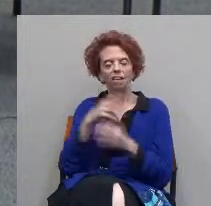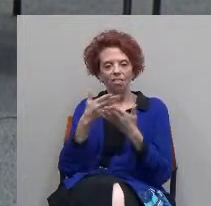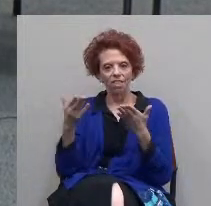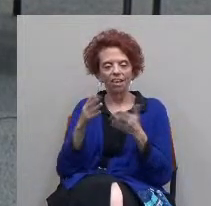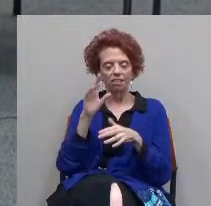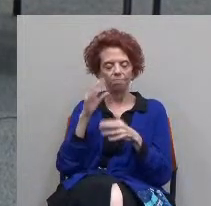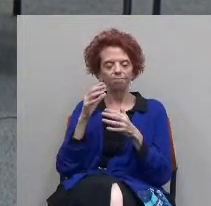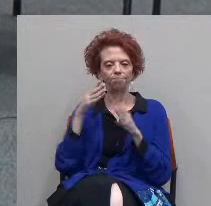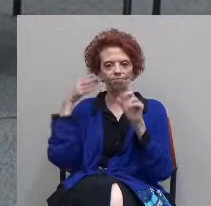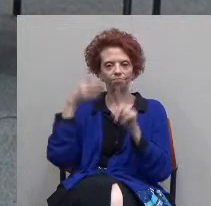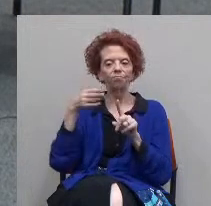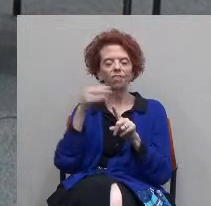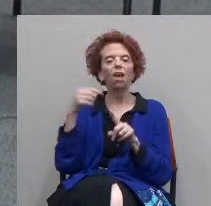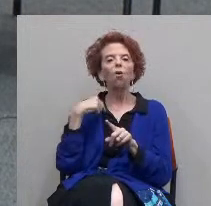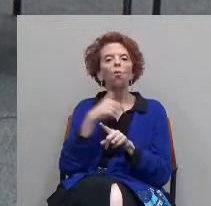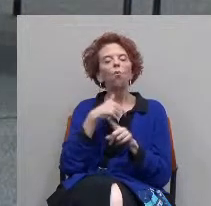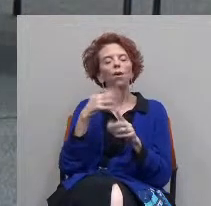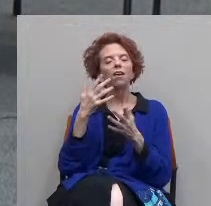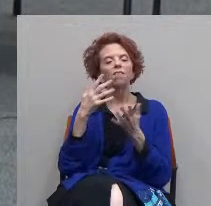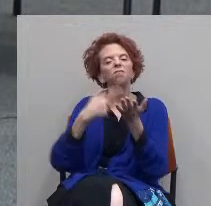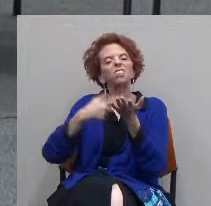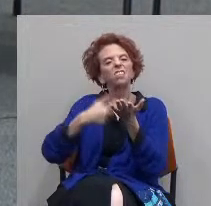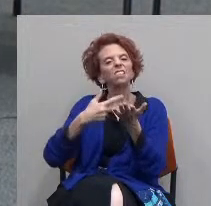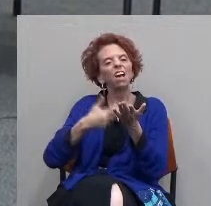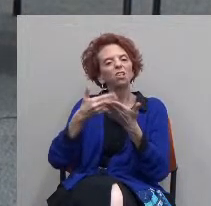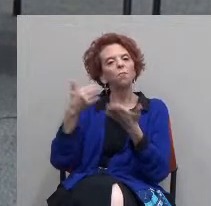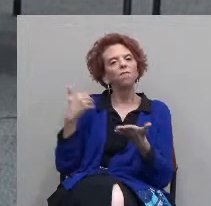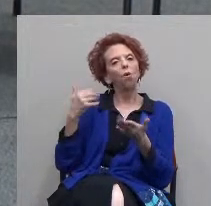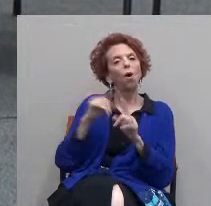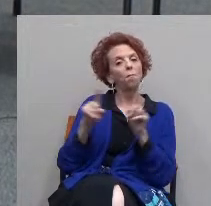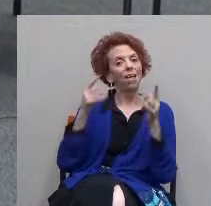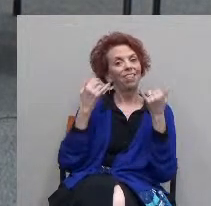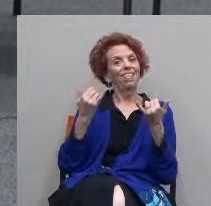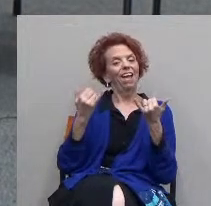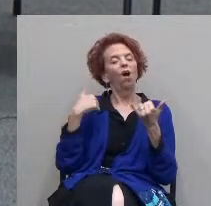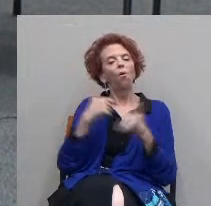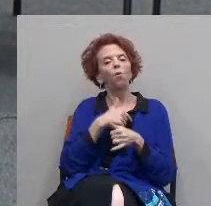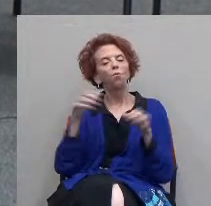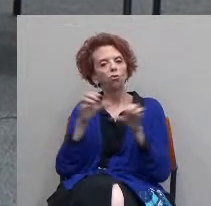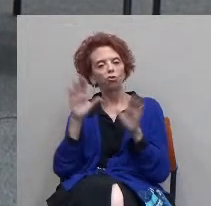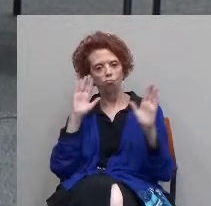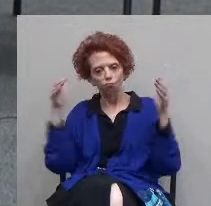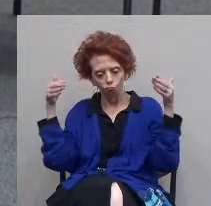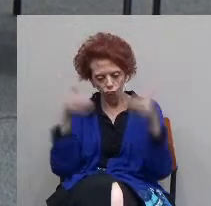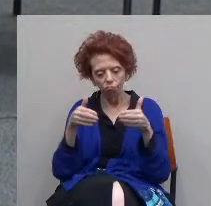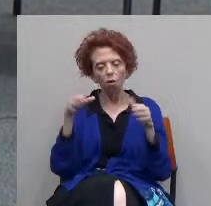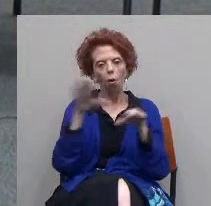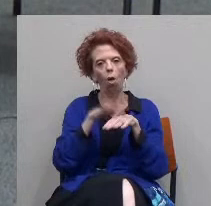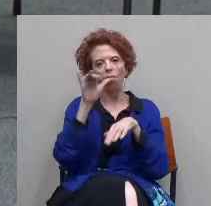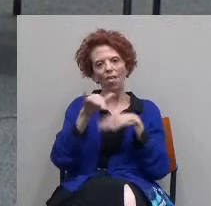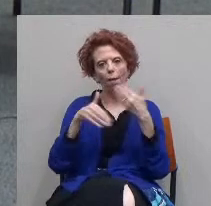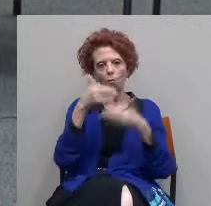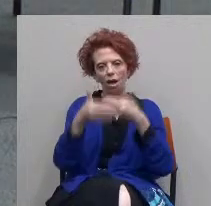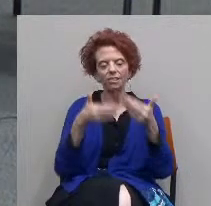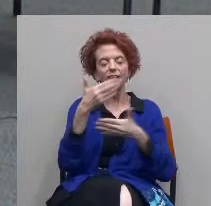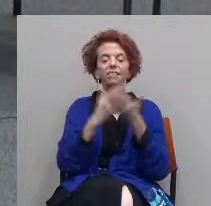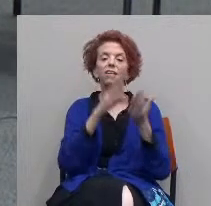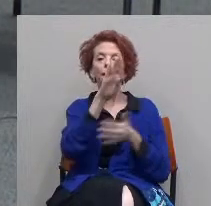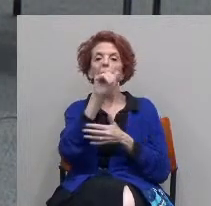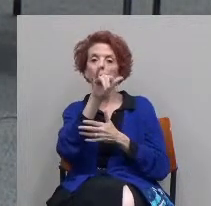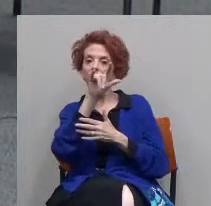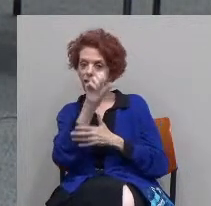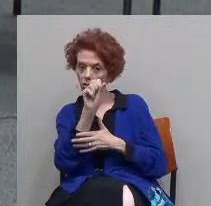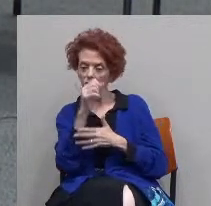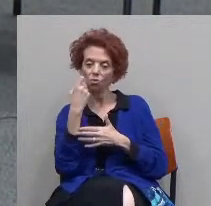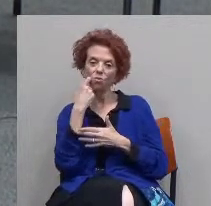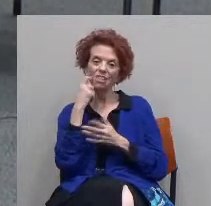solely. We've touched on it in previous meetings, but this time we're going to be able to do a deep dive on the process, on some of the bills that have been filed,